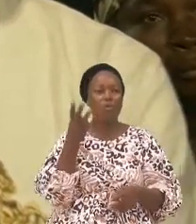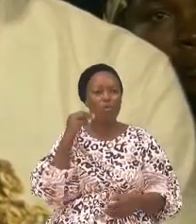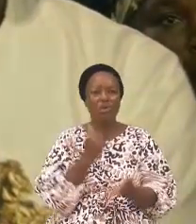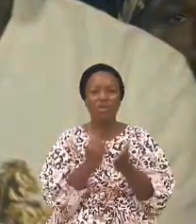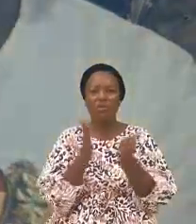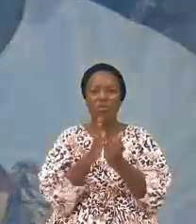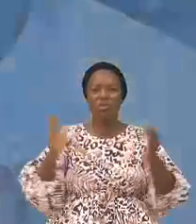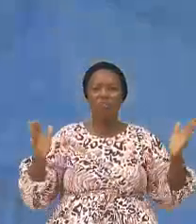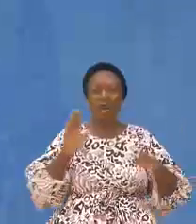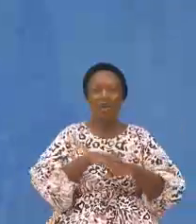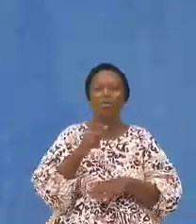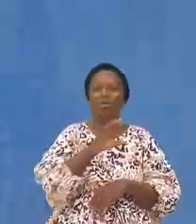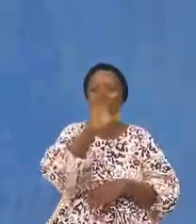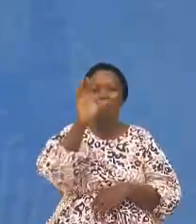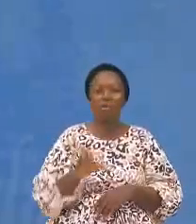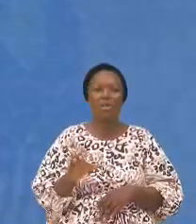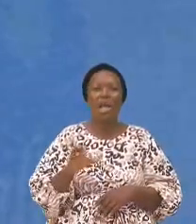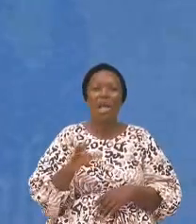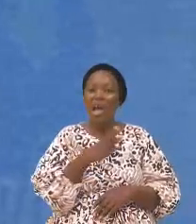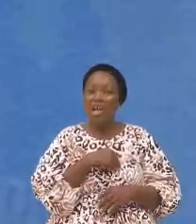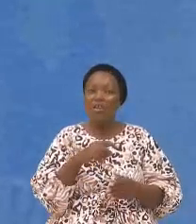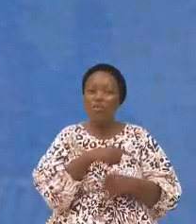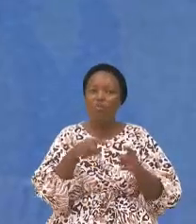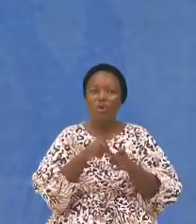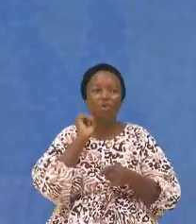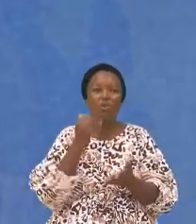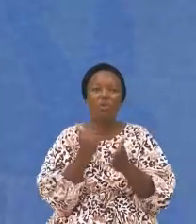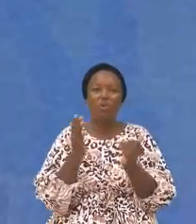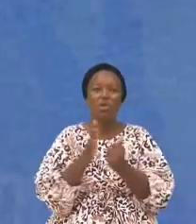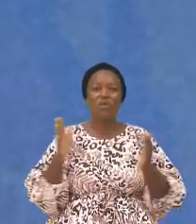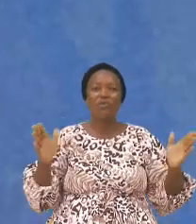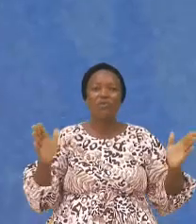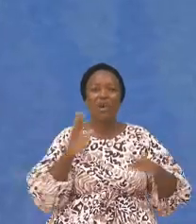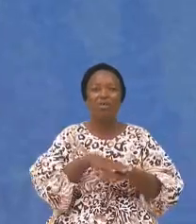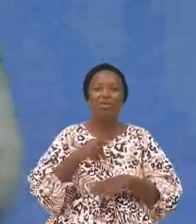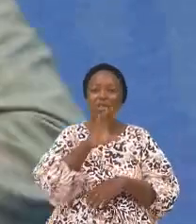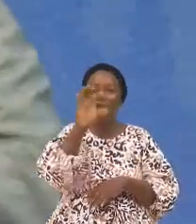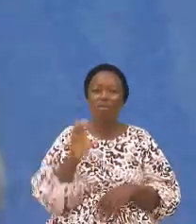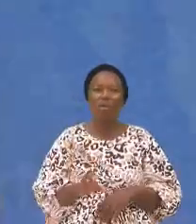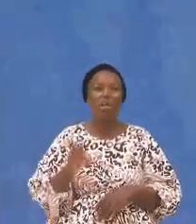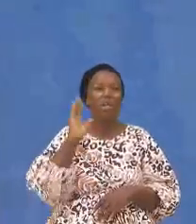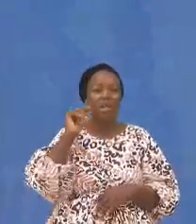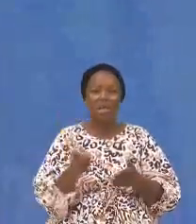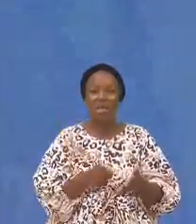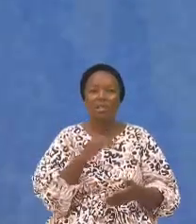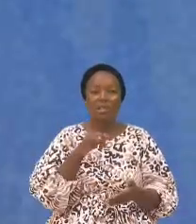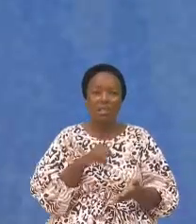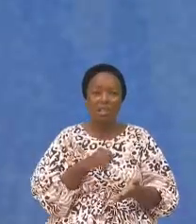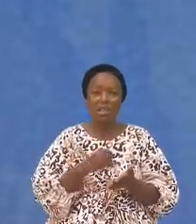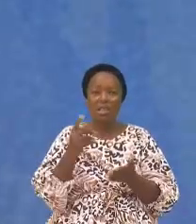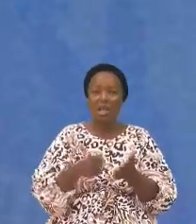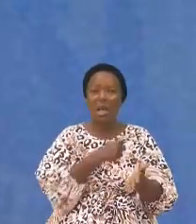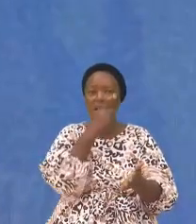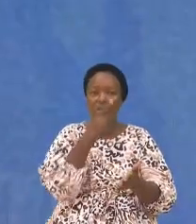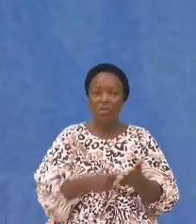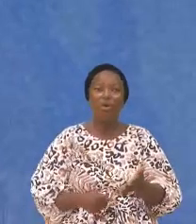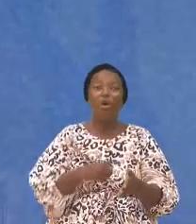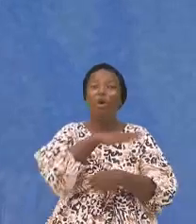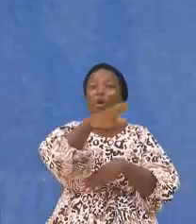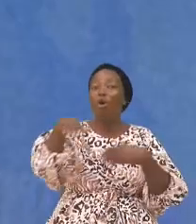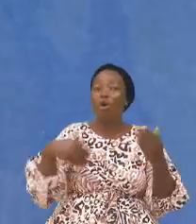the one that came and was crucified on the cross. And when he was crucified on the